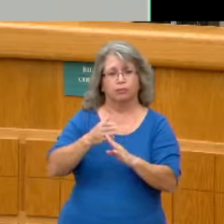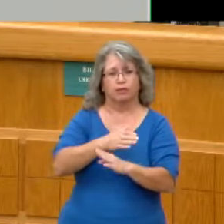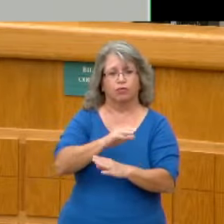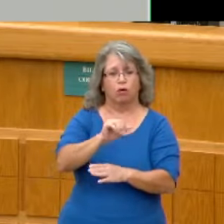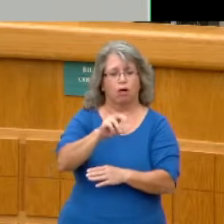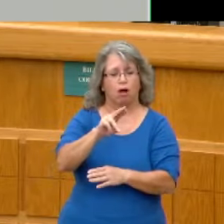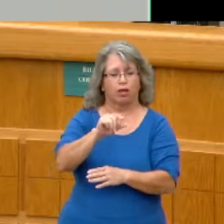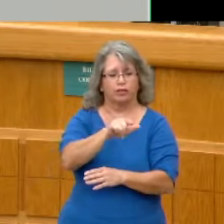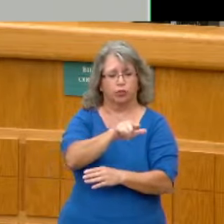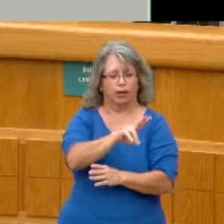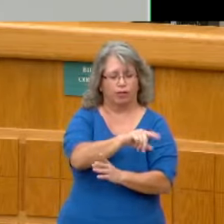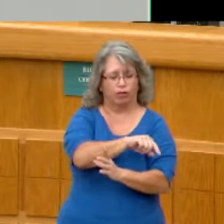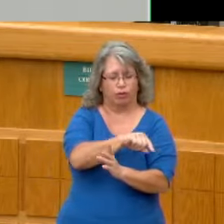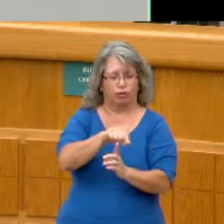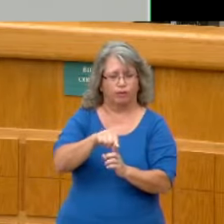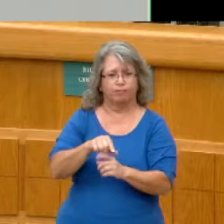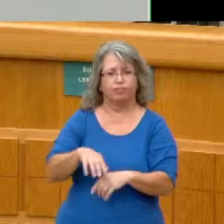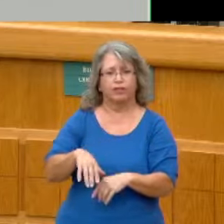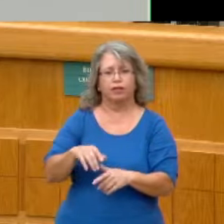lower at